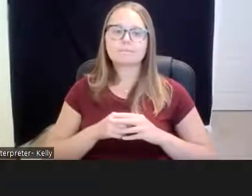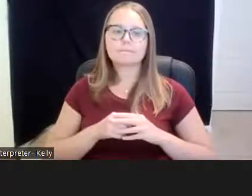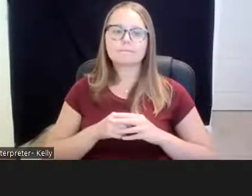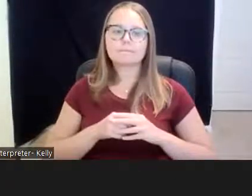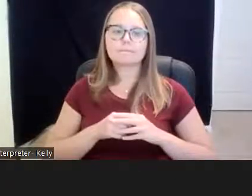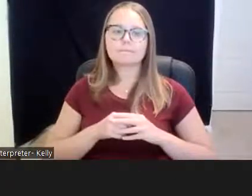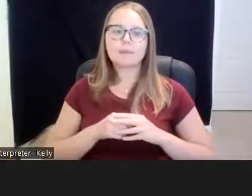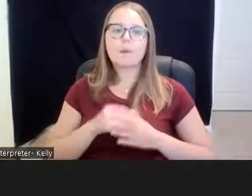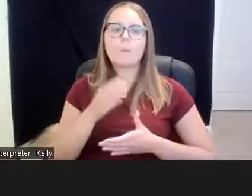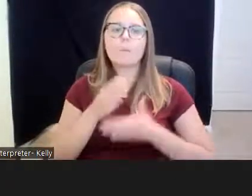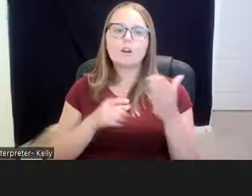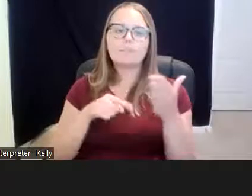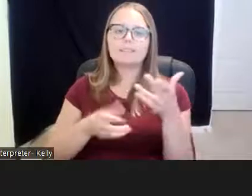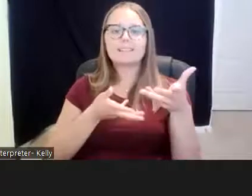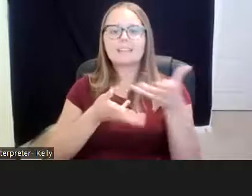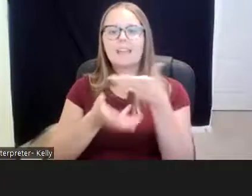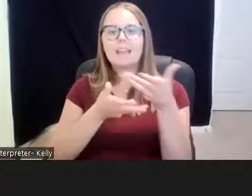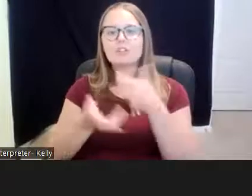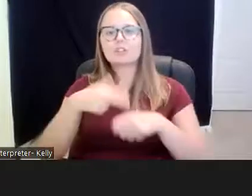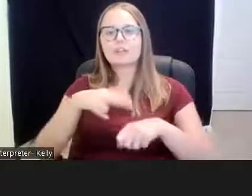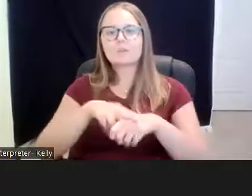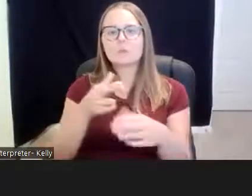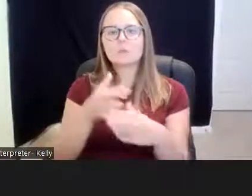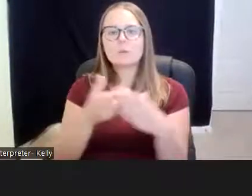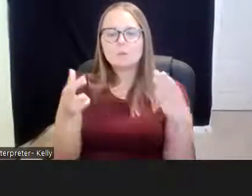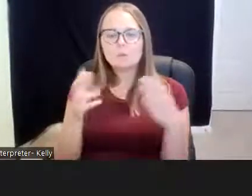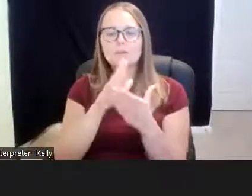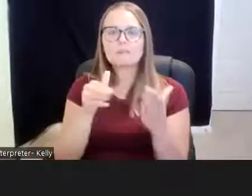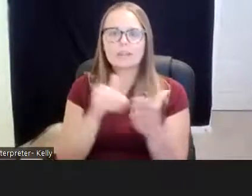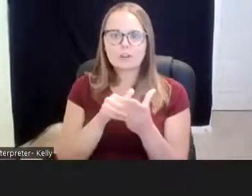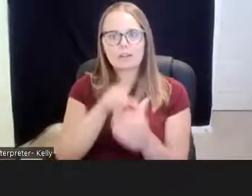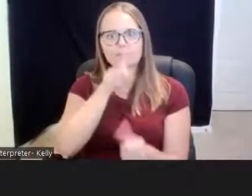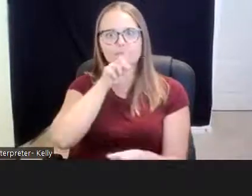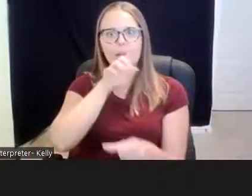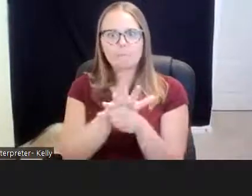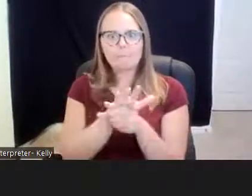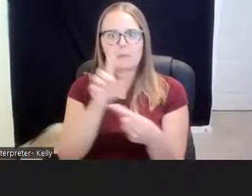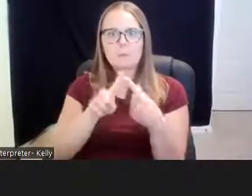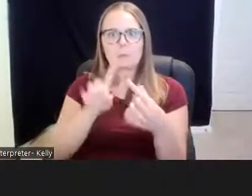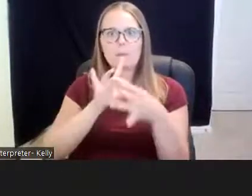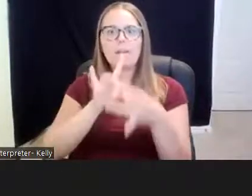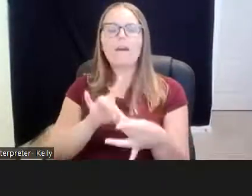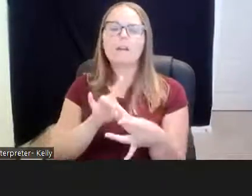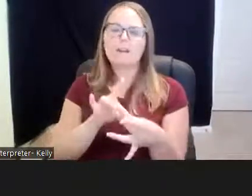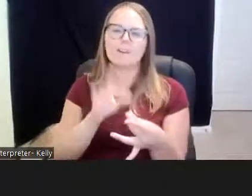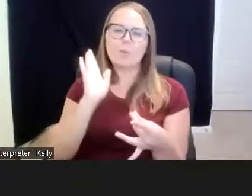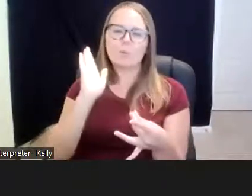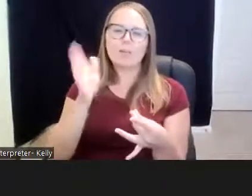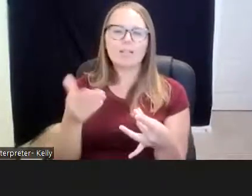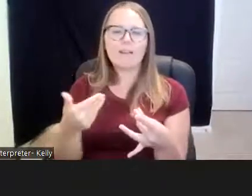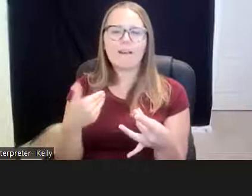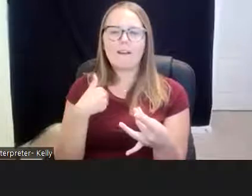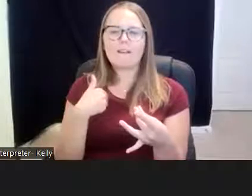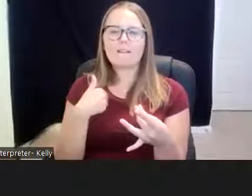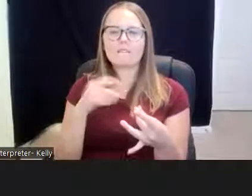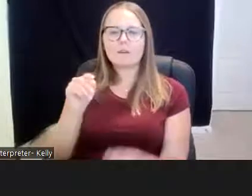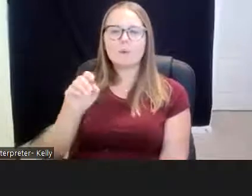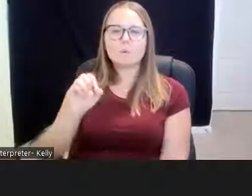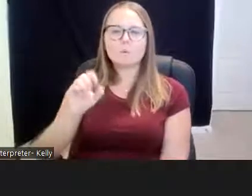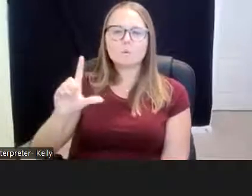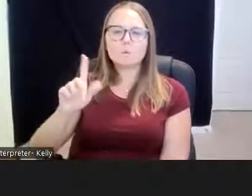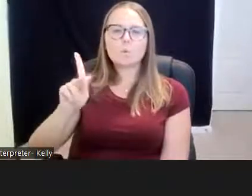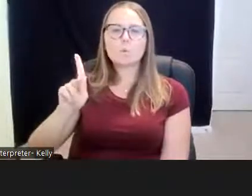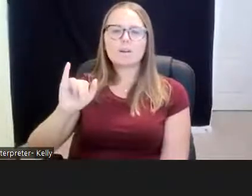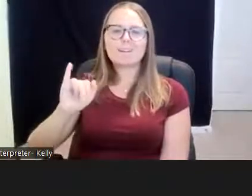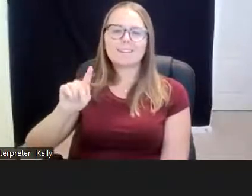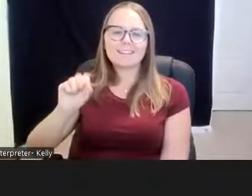engAGED National Resource Center and Commit to Connect, I know that there are going to be toolkits